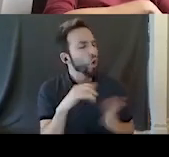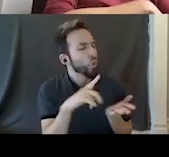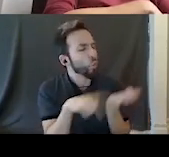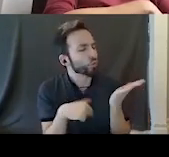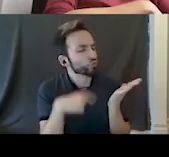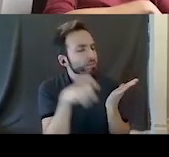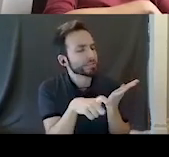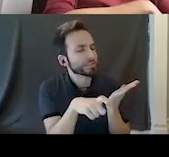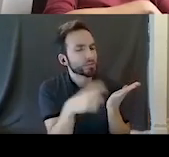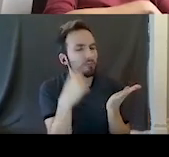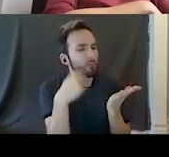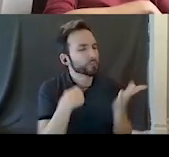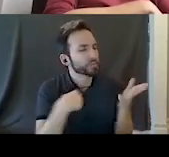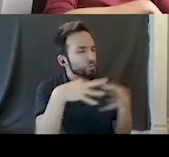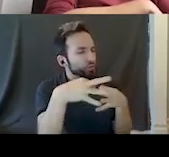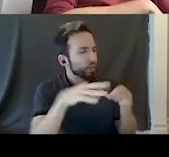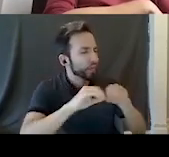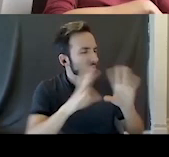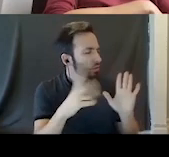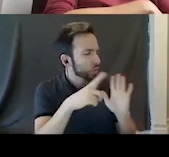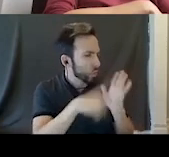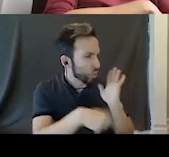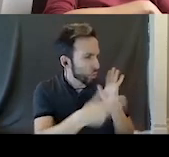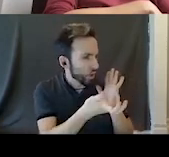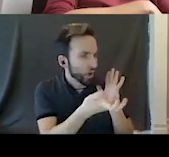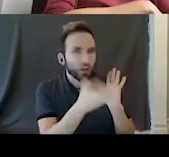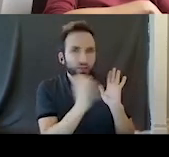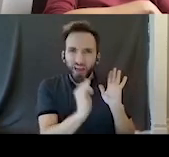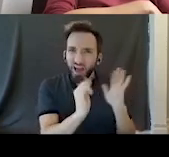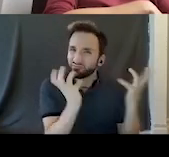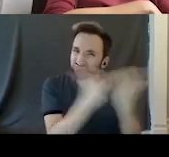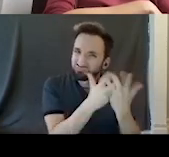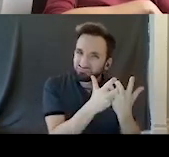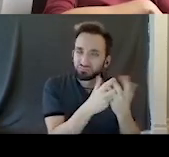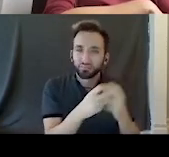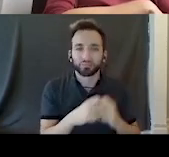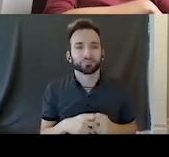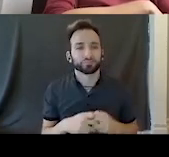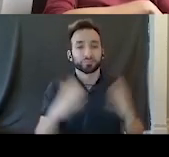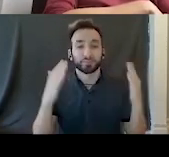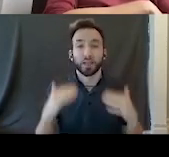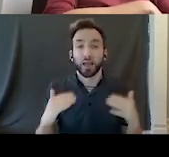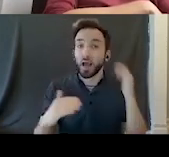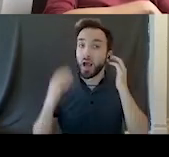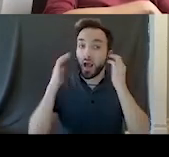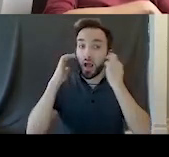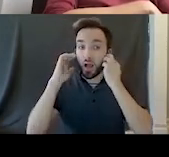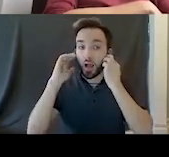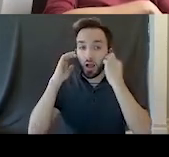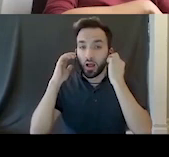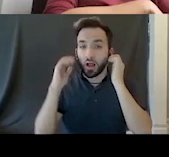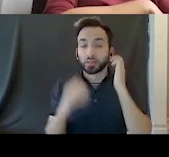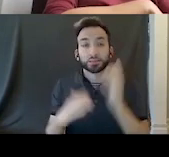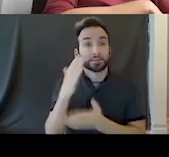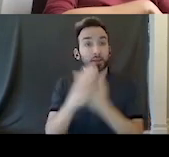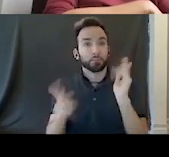disability before talking about their disability. Some people, they're really comfortable with it. They want us to talk about ableism. They want us to